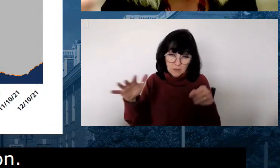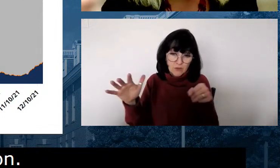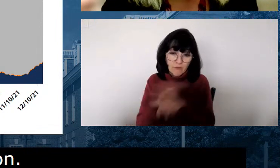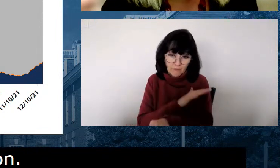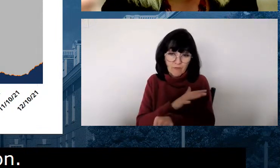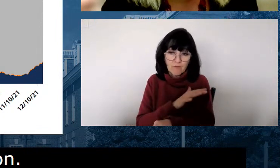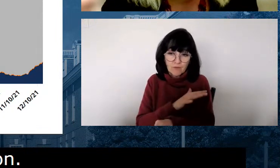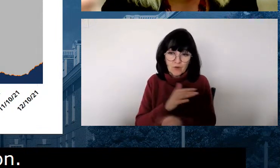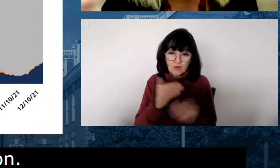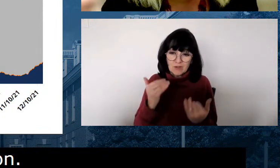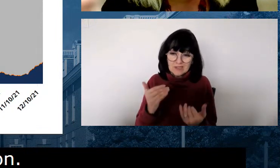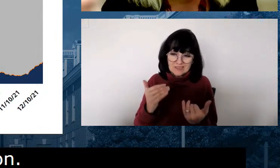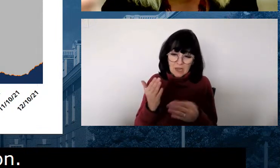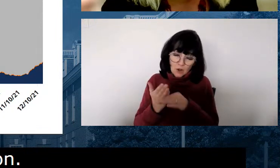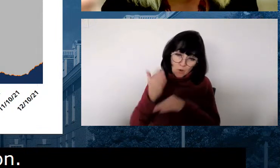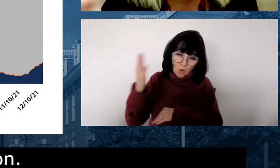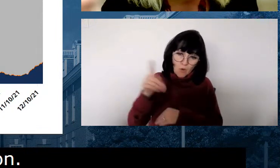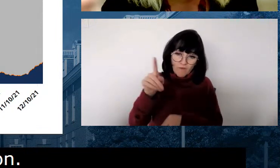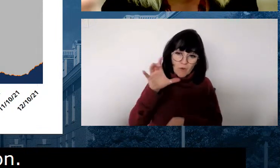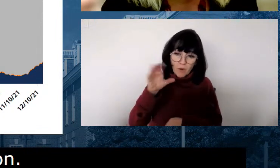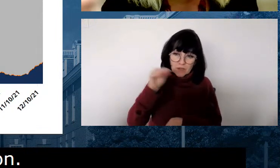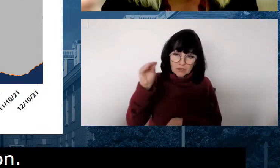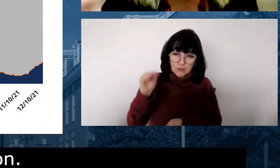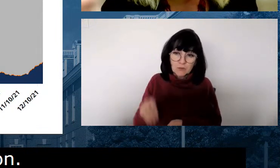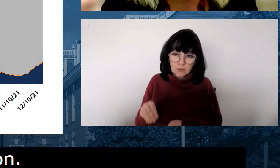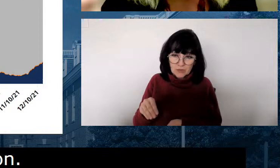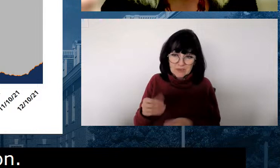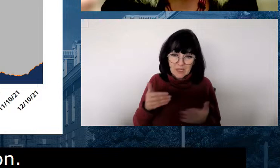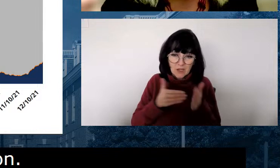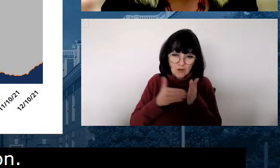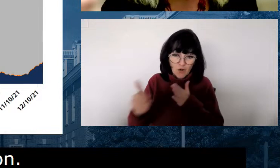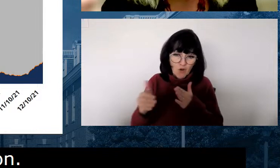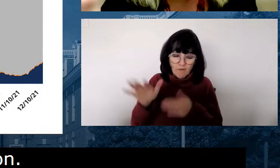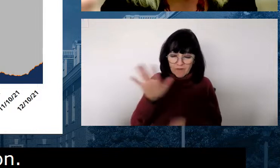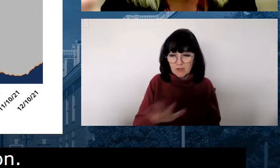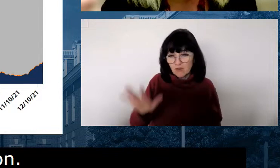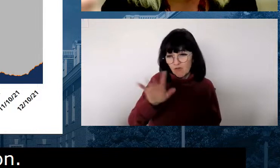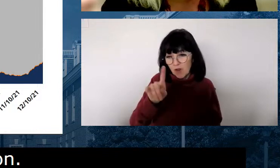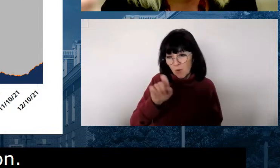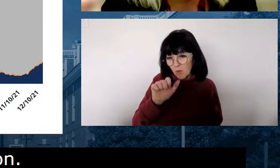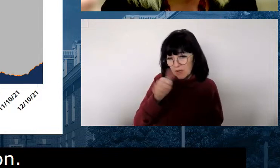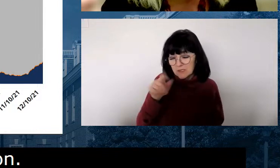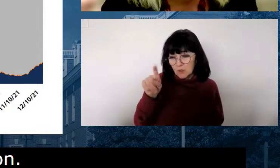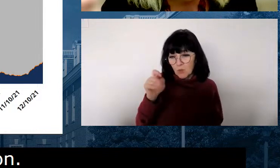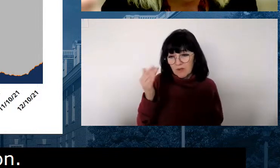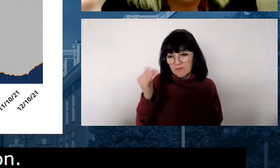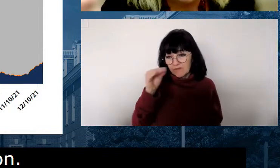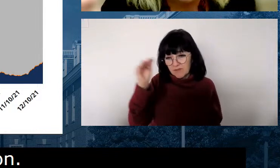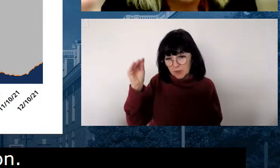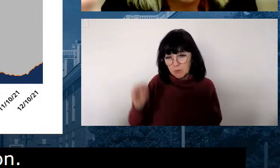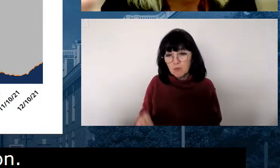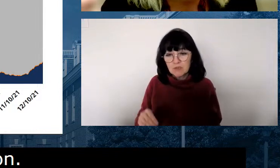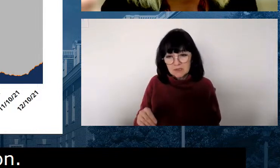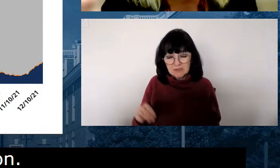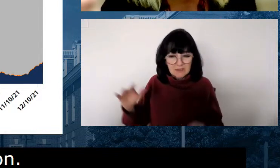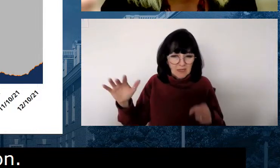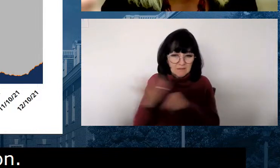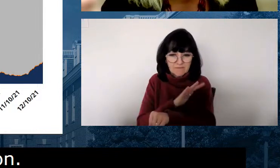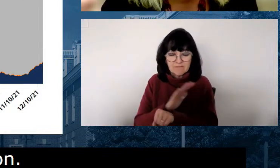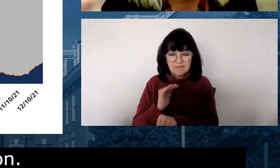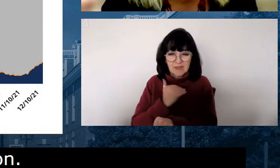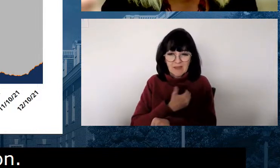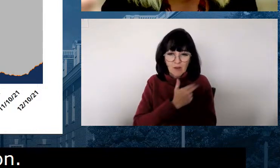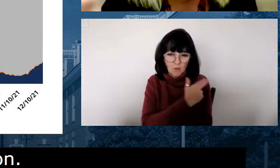over 100% capacity, often around 110, 115% capacity in our